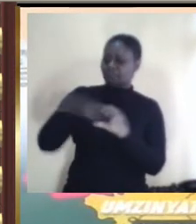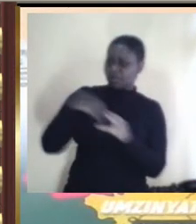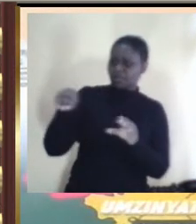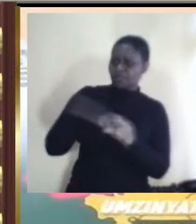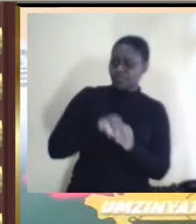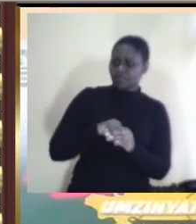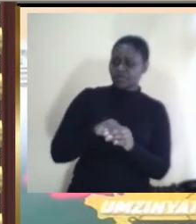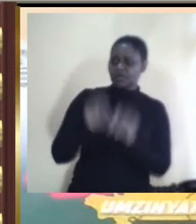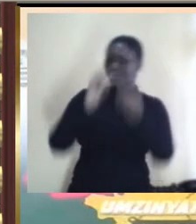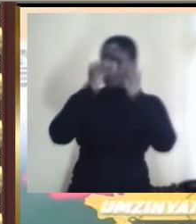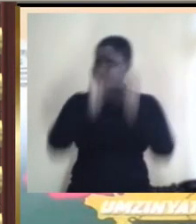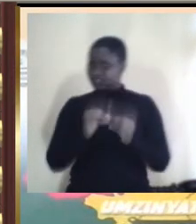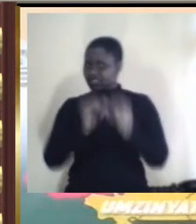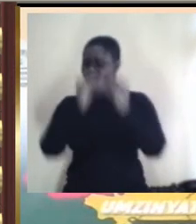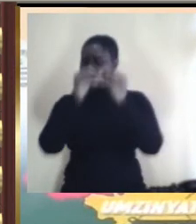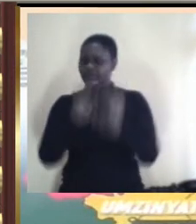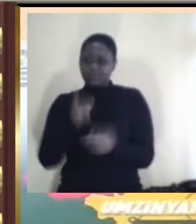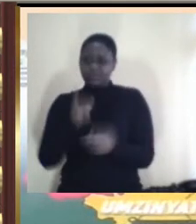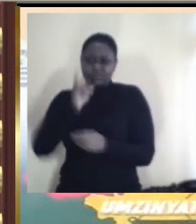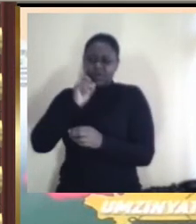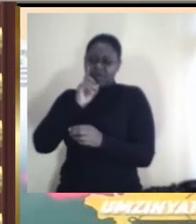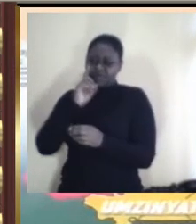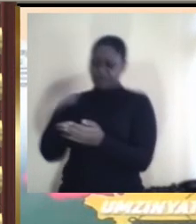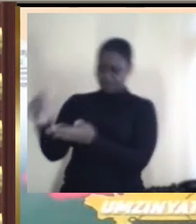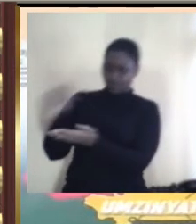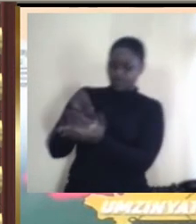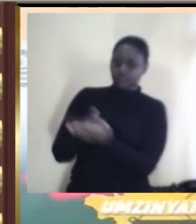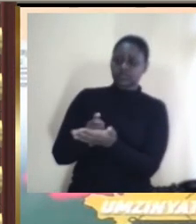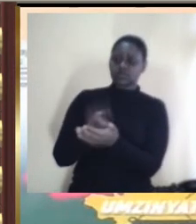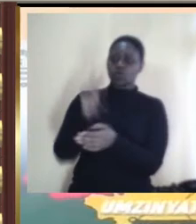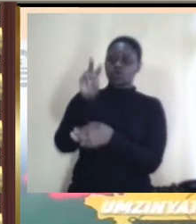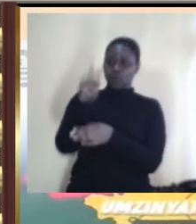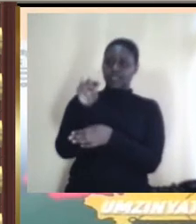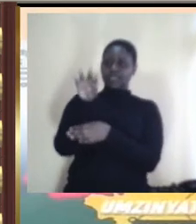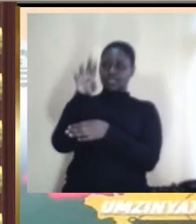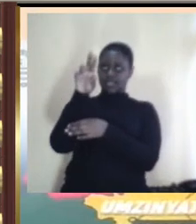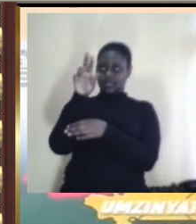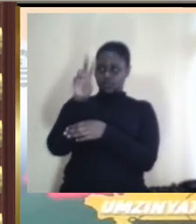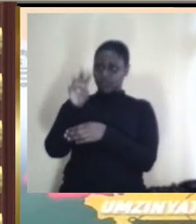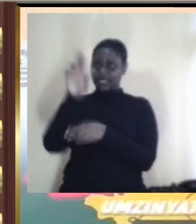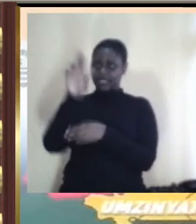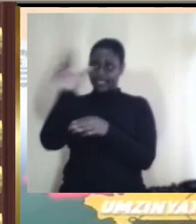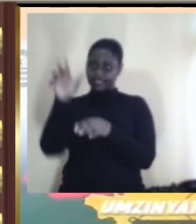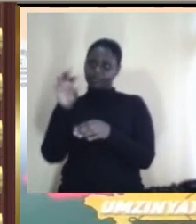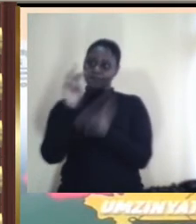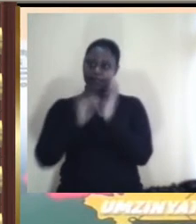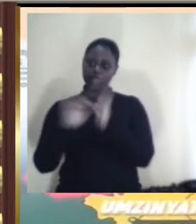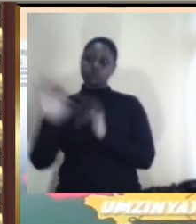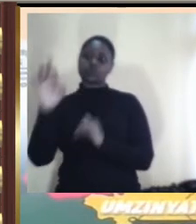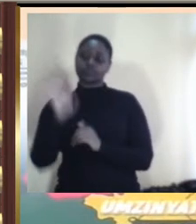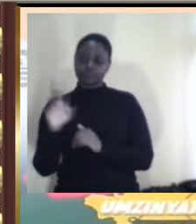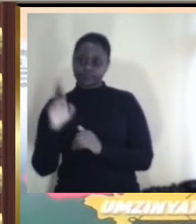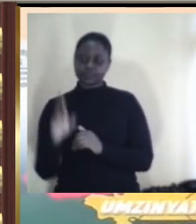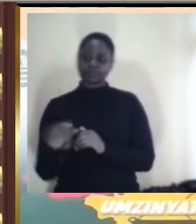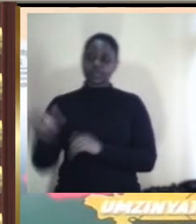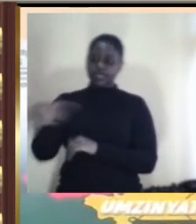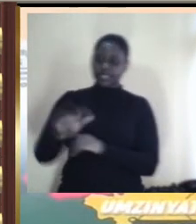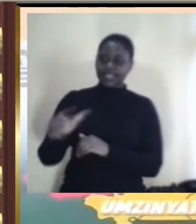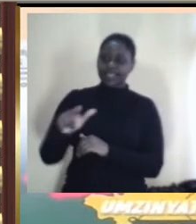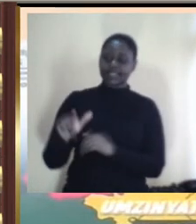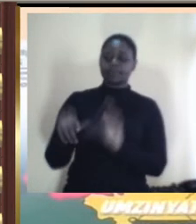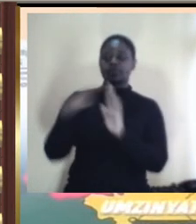of the maintenance, will see an investment of over 28 million rand. The land care